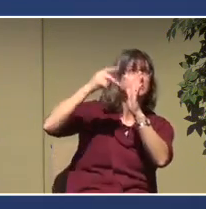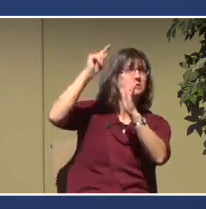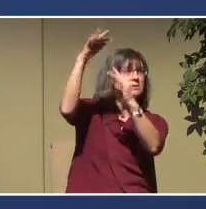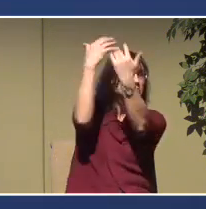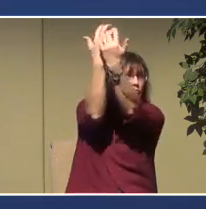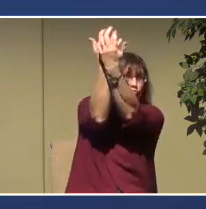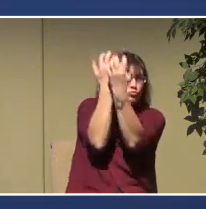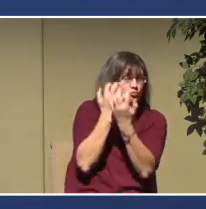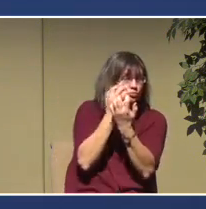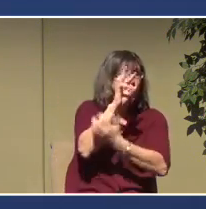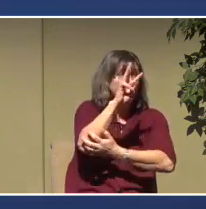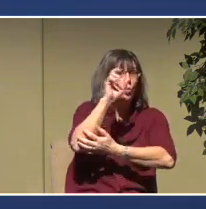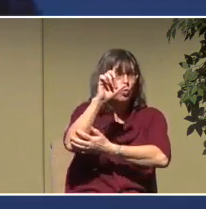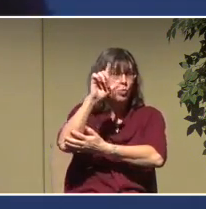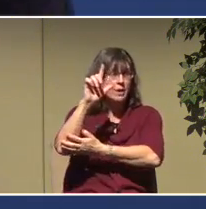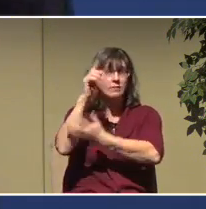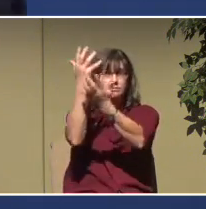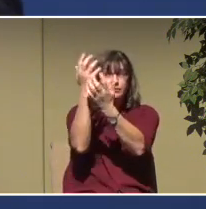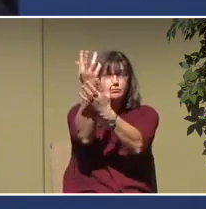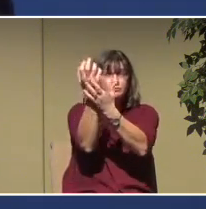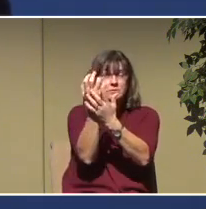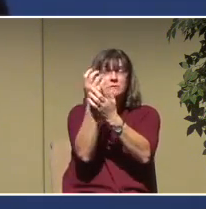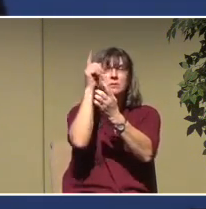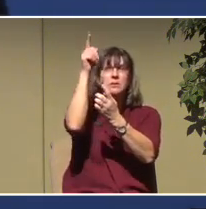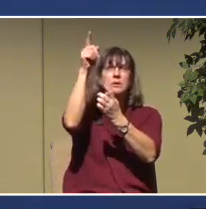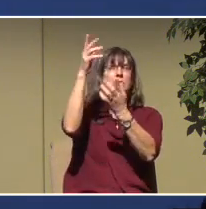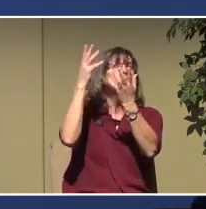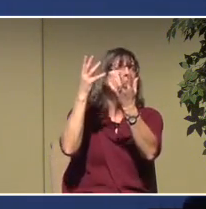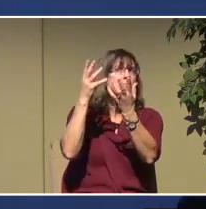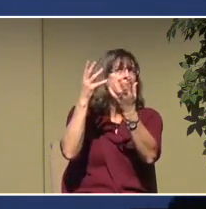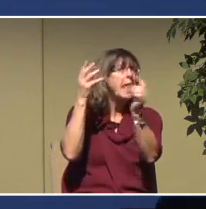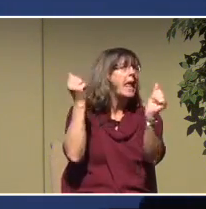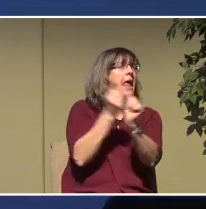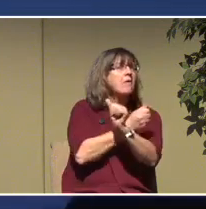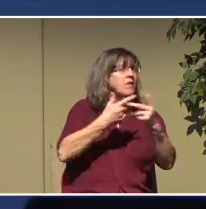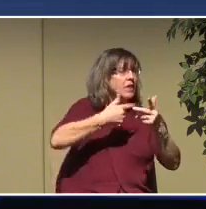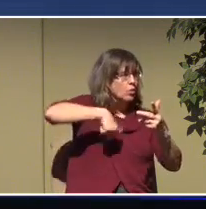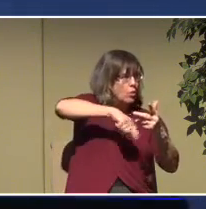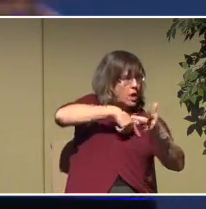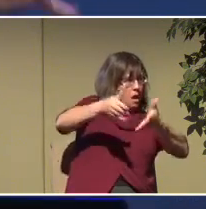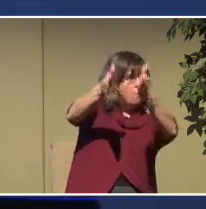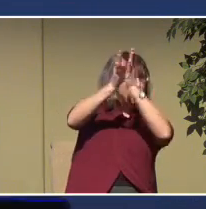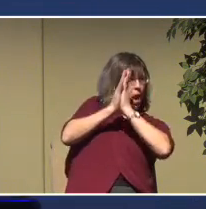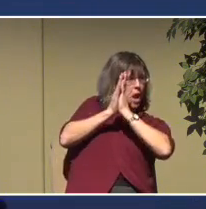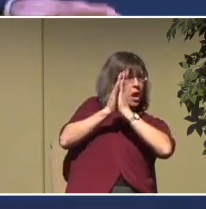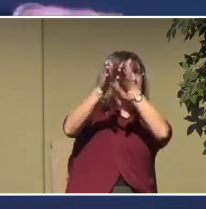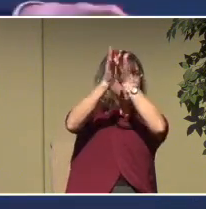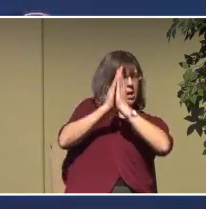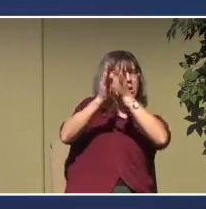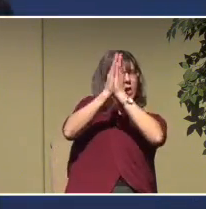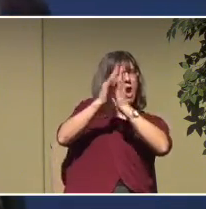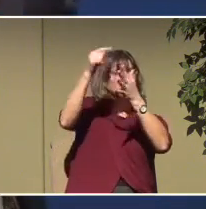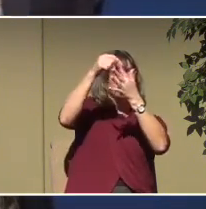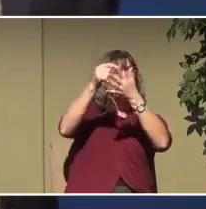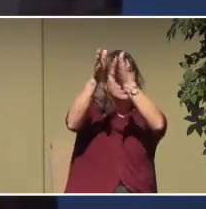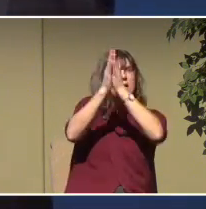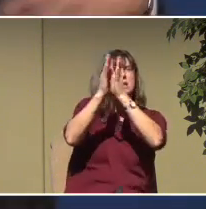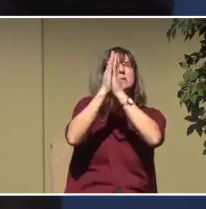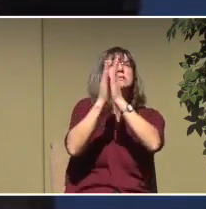through this prayer. But what this means is that every petition that we make to him, think of the Lord's